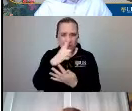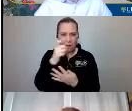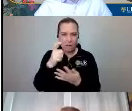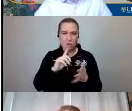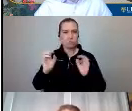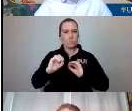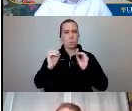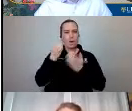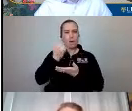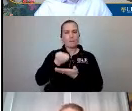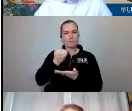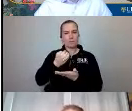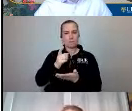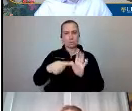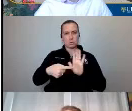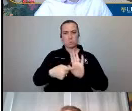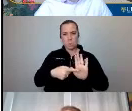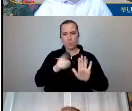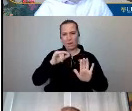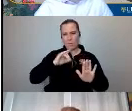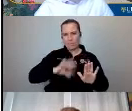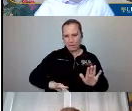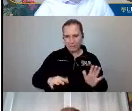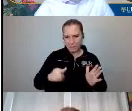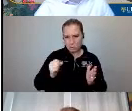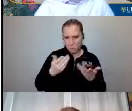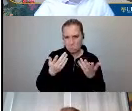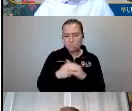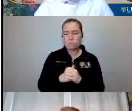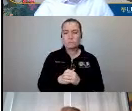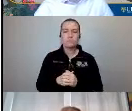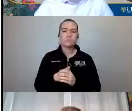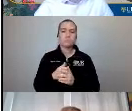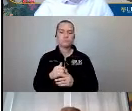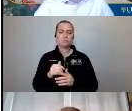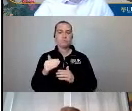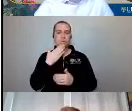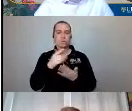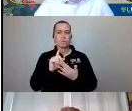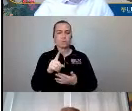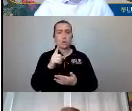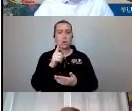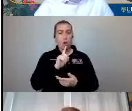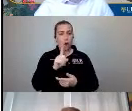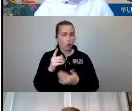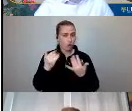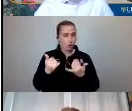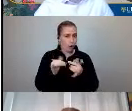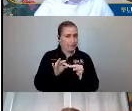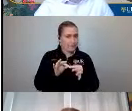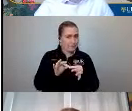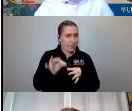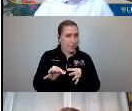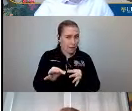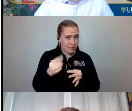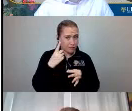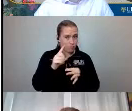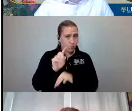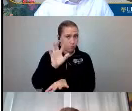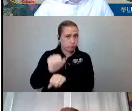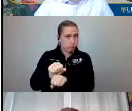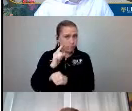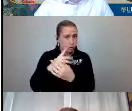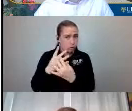This is a great question. So are there current delays booking out a few weeks or months for getting into screening, especially